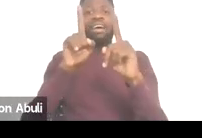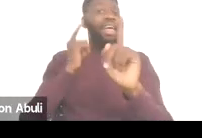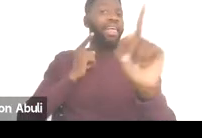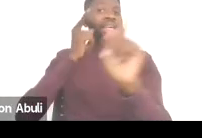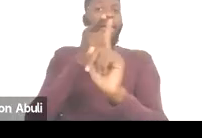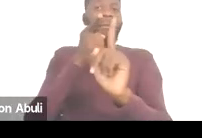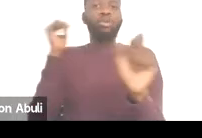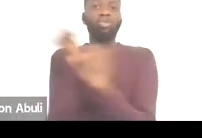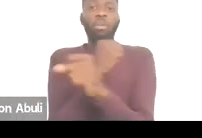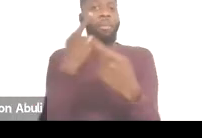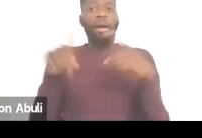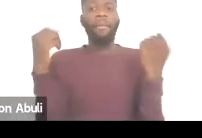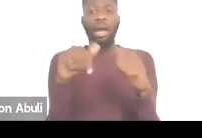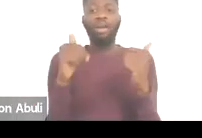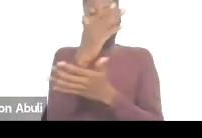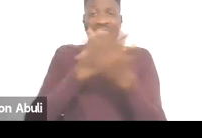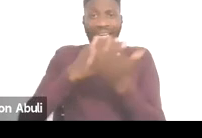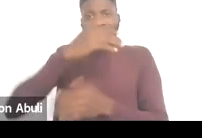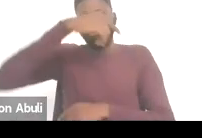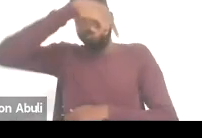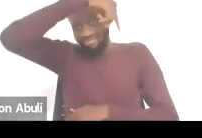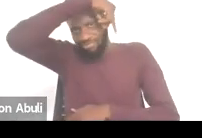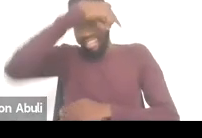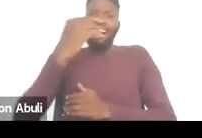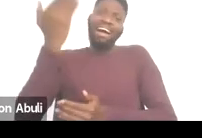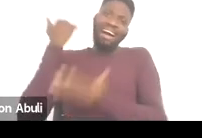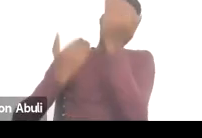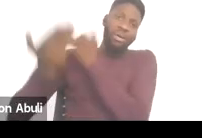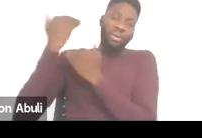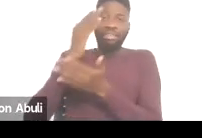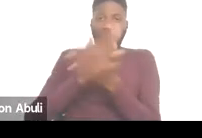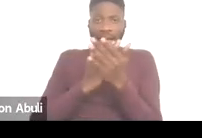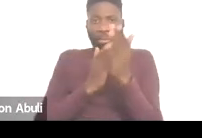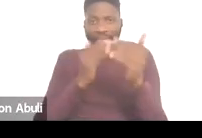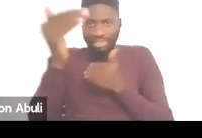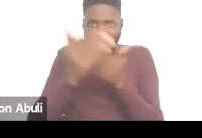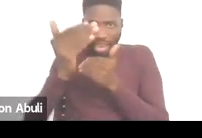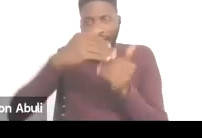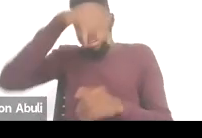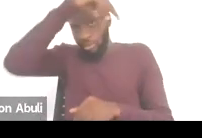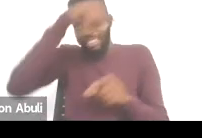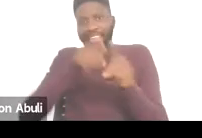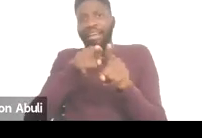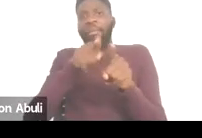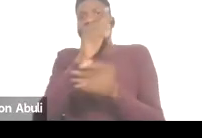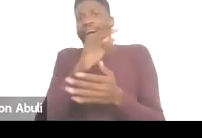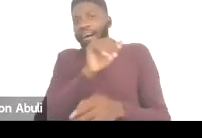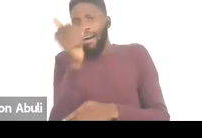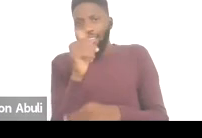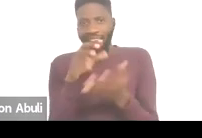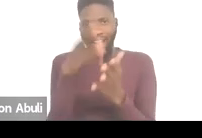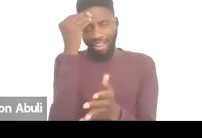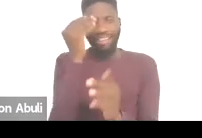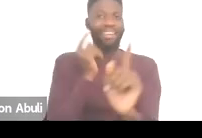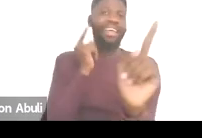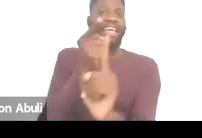have graduated years ago. Some of you are looking to graduate, and others are still learning and looking towards graduating and